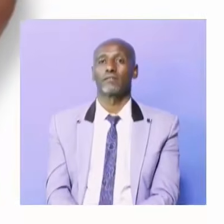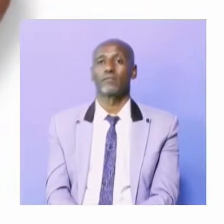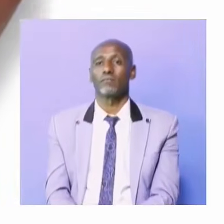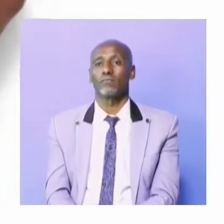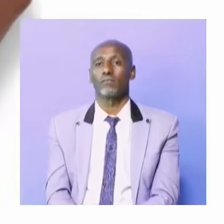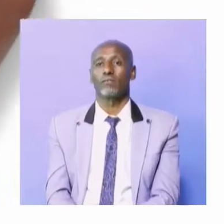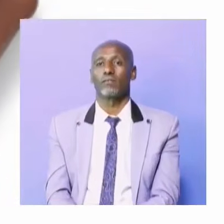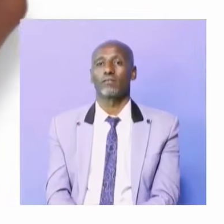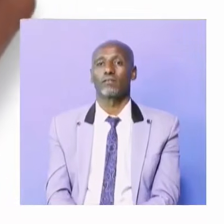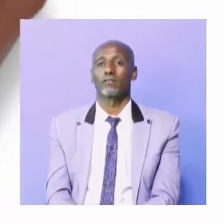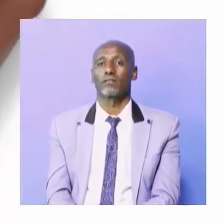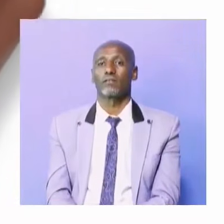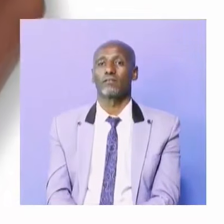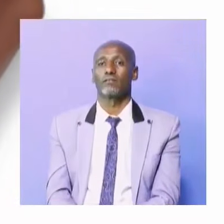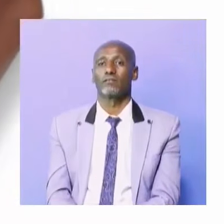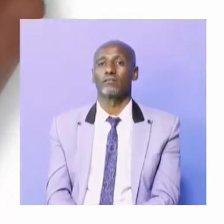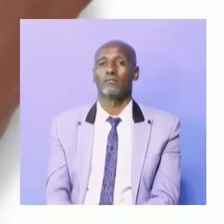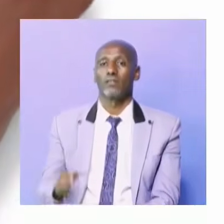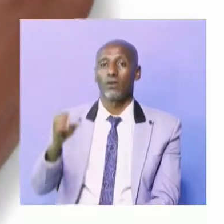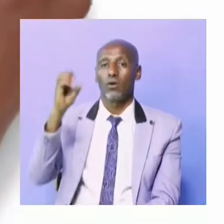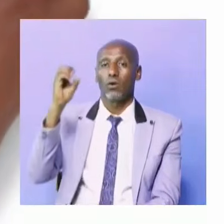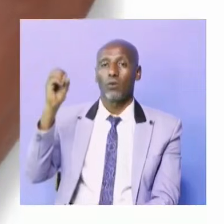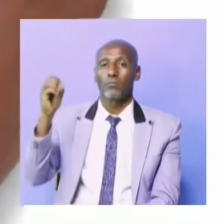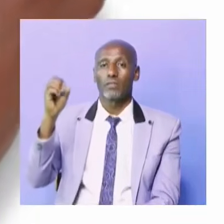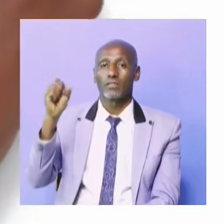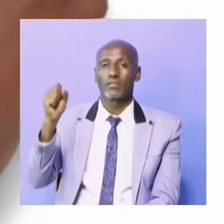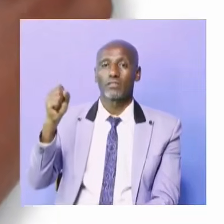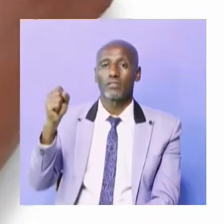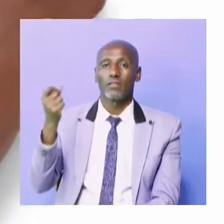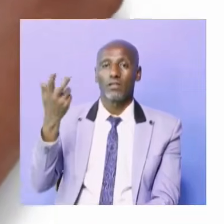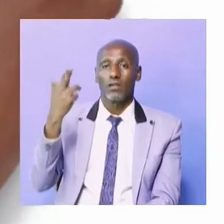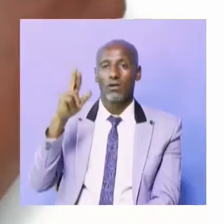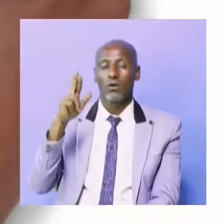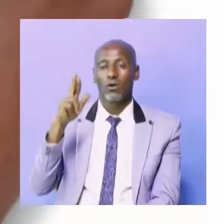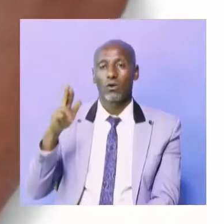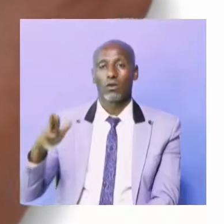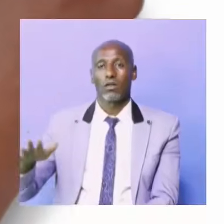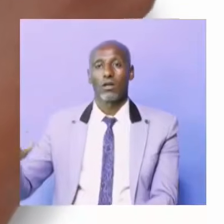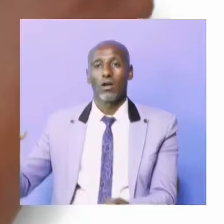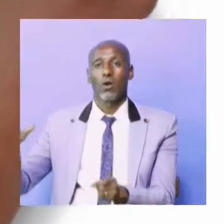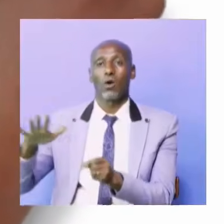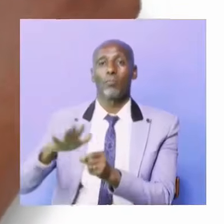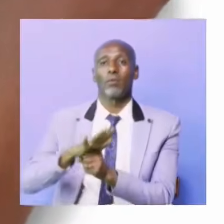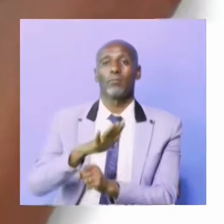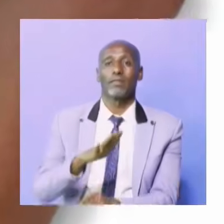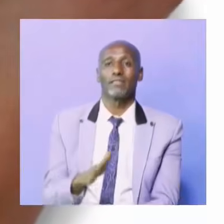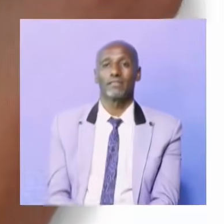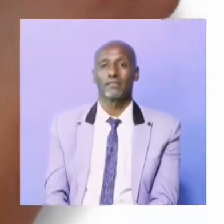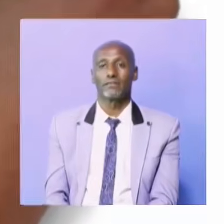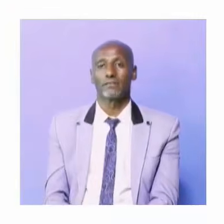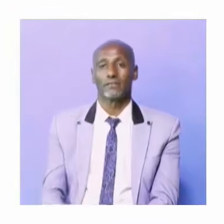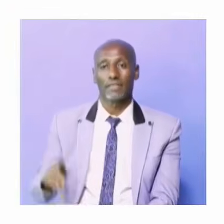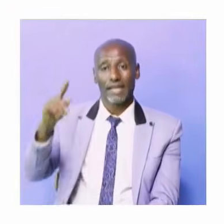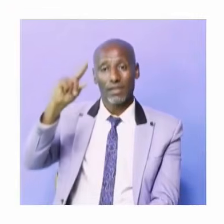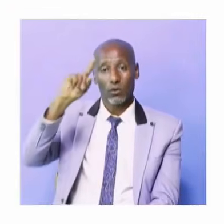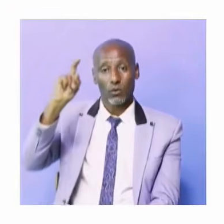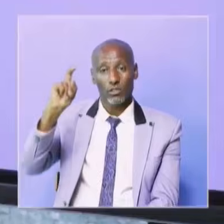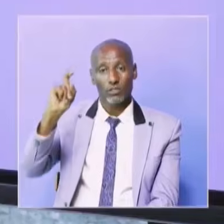Then you will have object or complement, then question